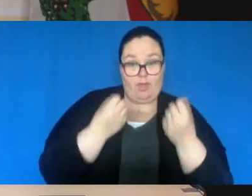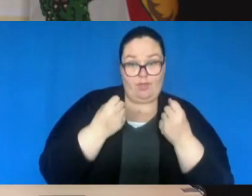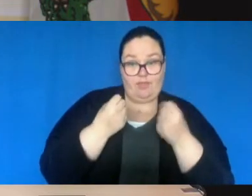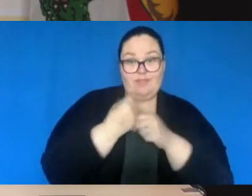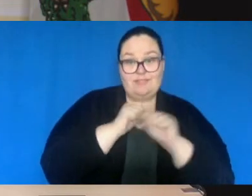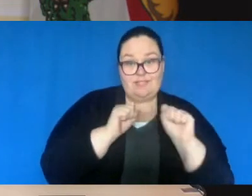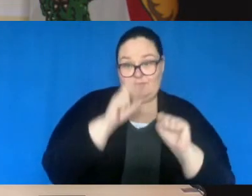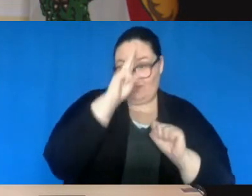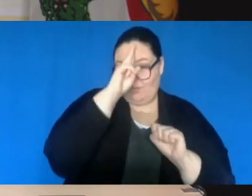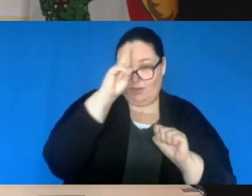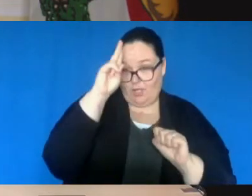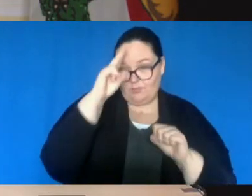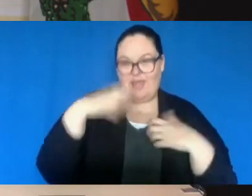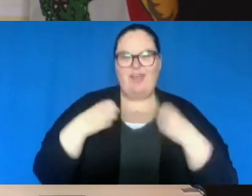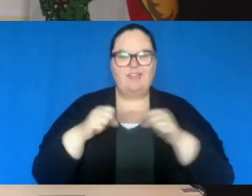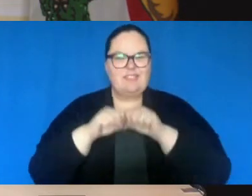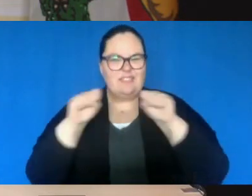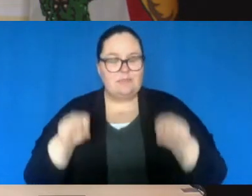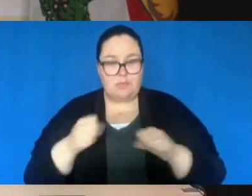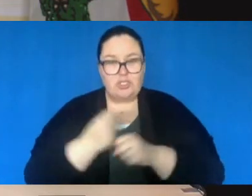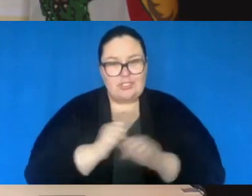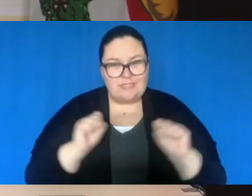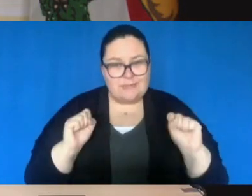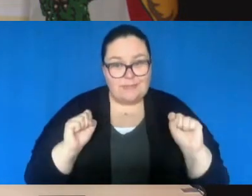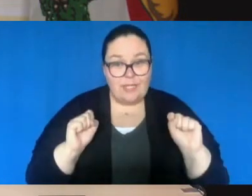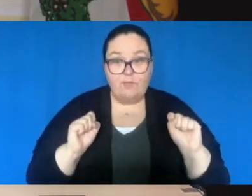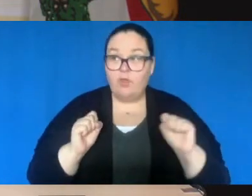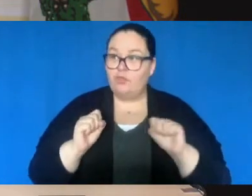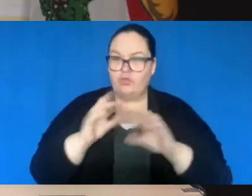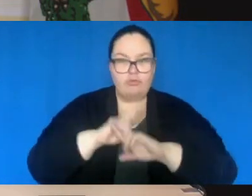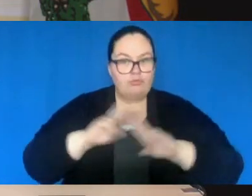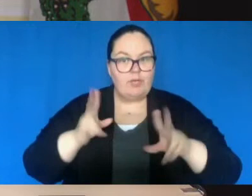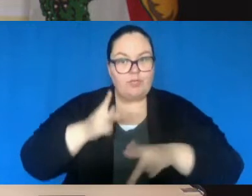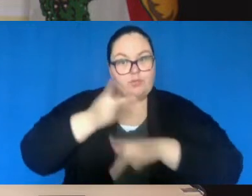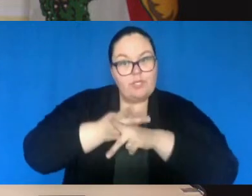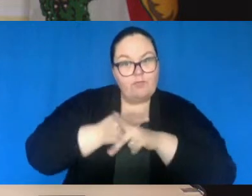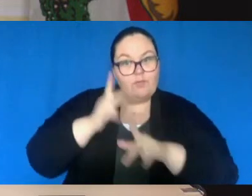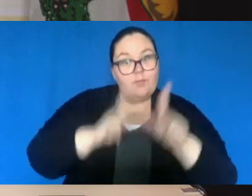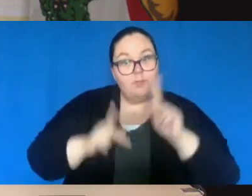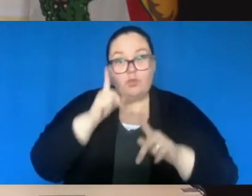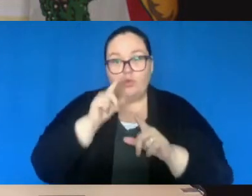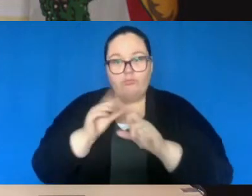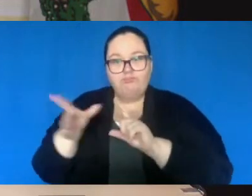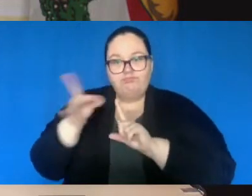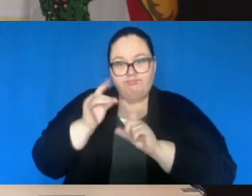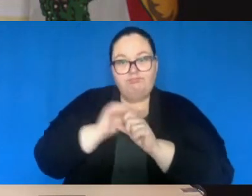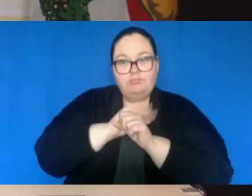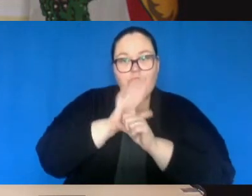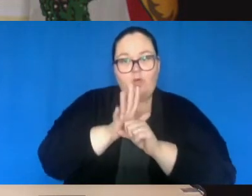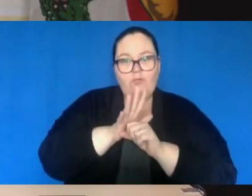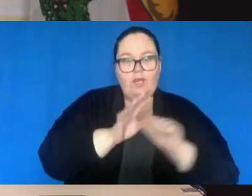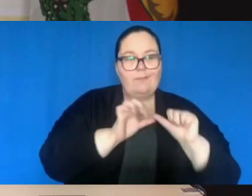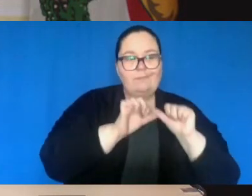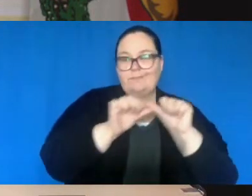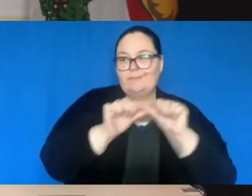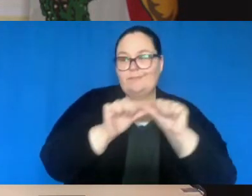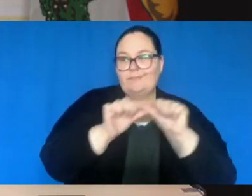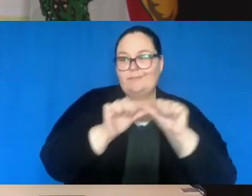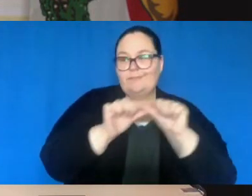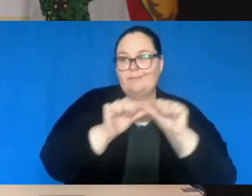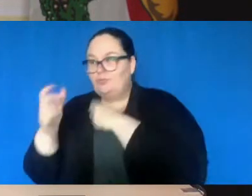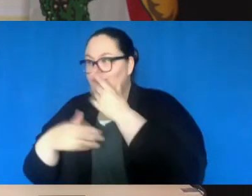they are safe. They're prepared to care for people with COVID-19 as well as continuing their usual business. We have